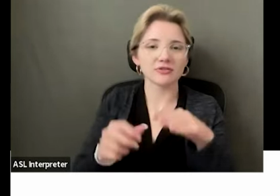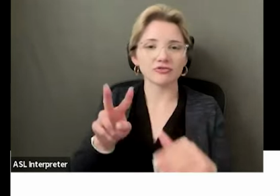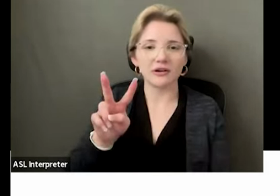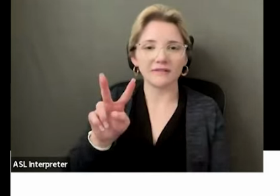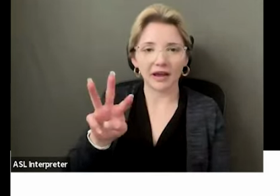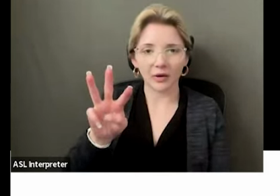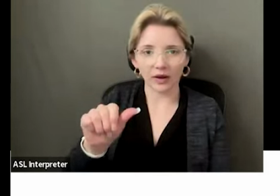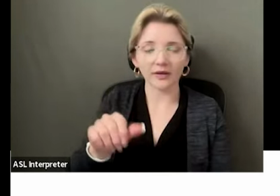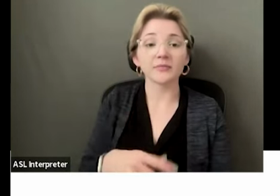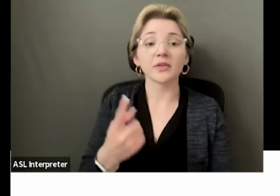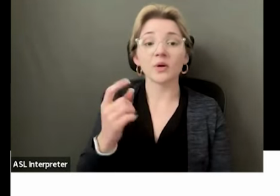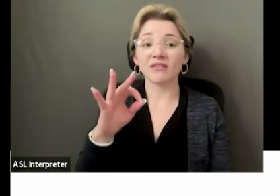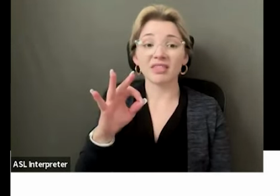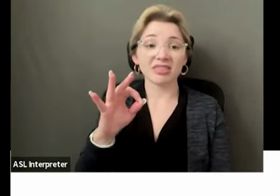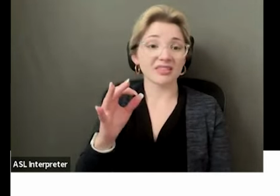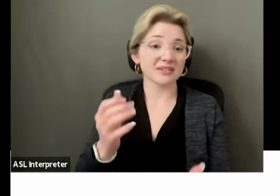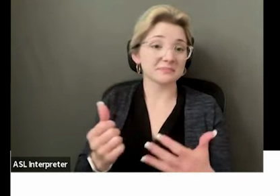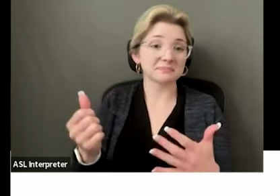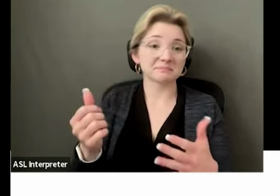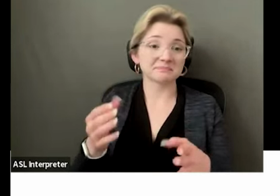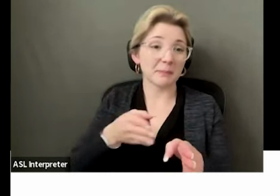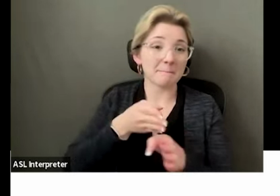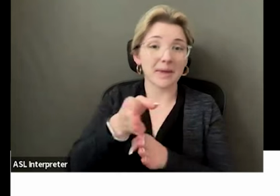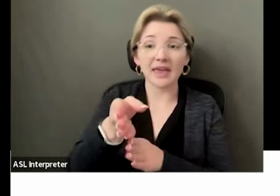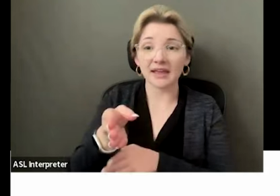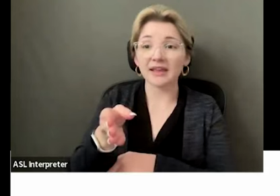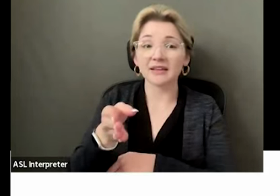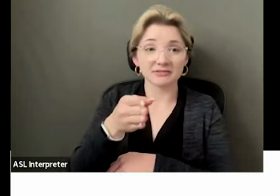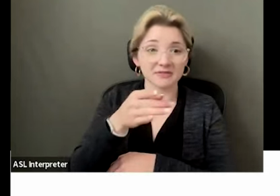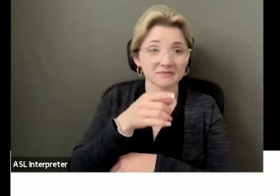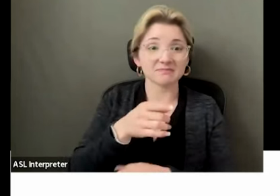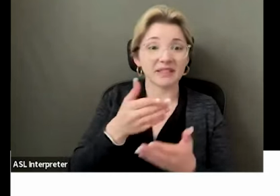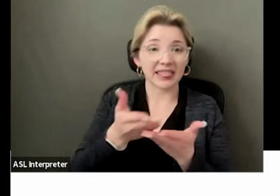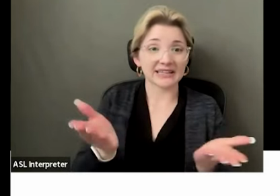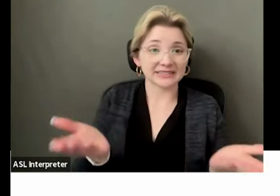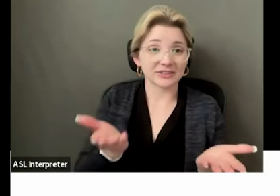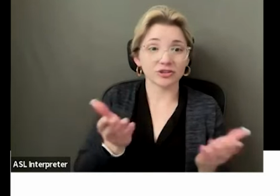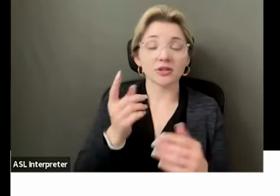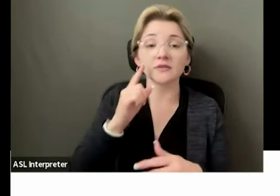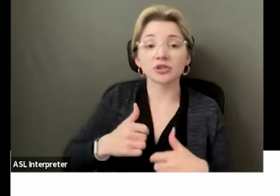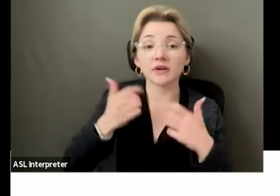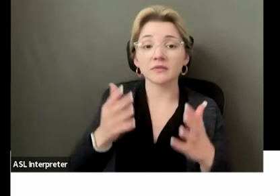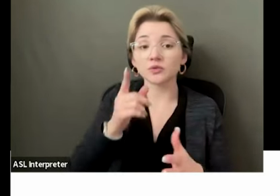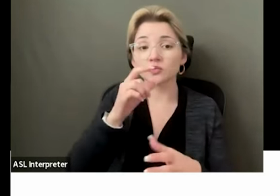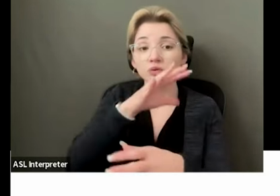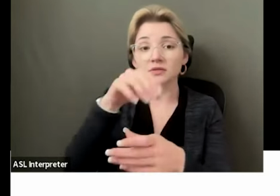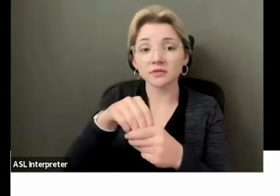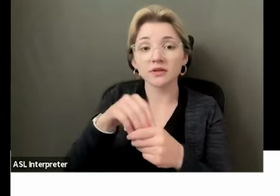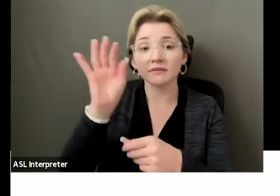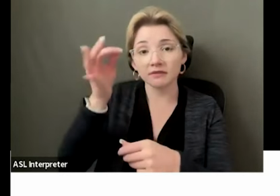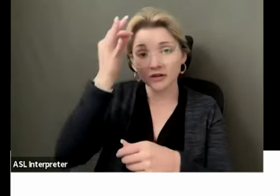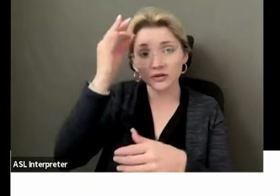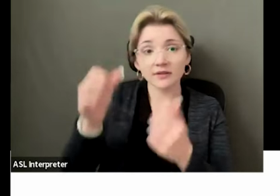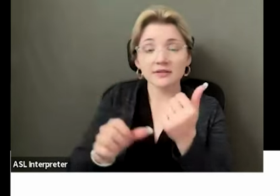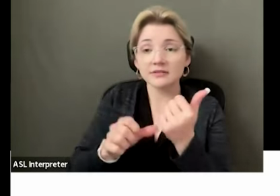the main ones is that survivors who are in federally assisted or programs or covered